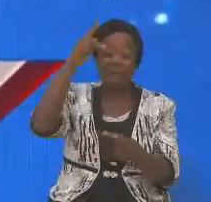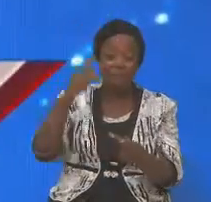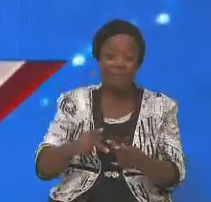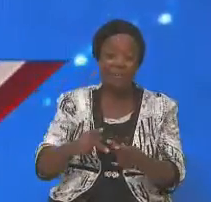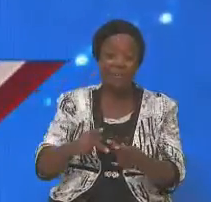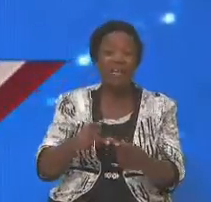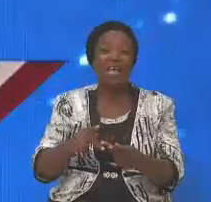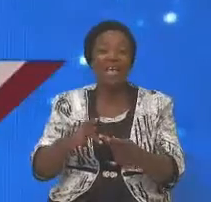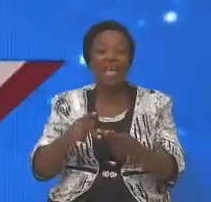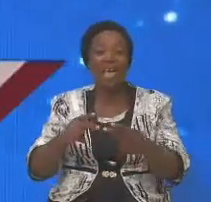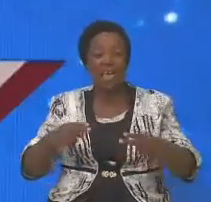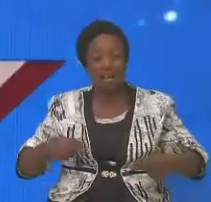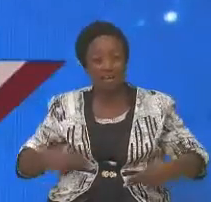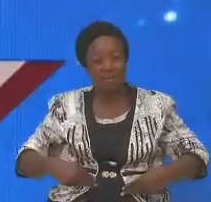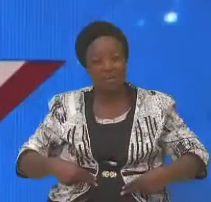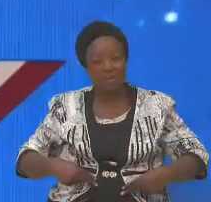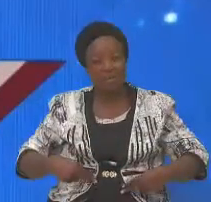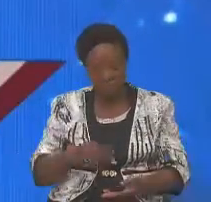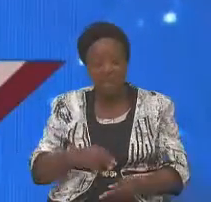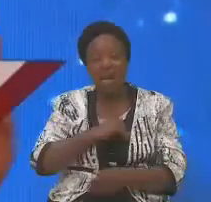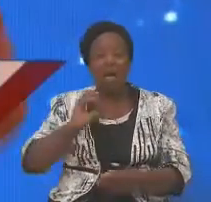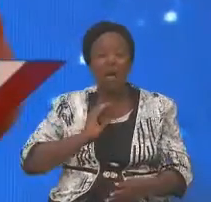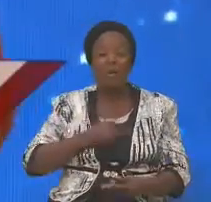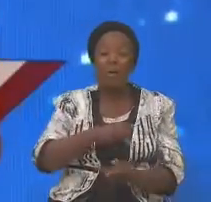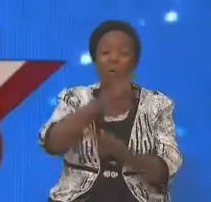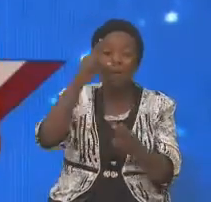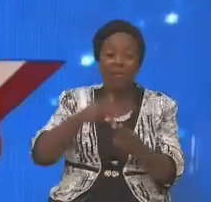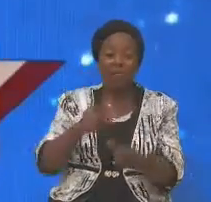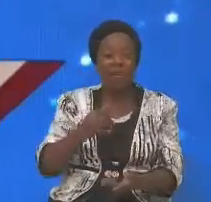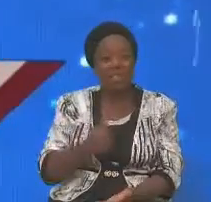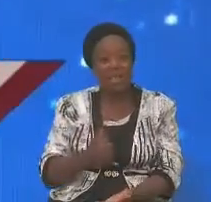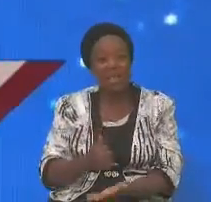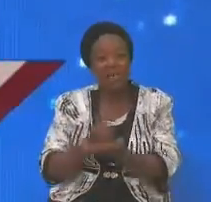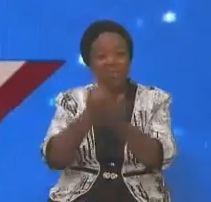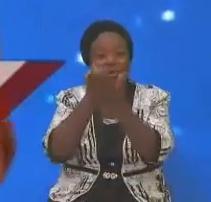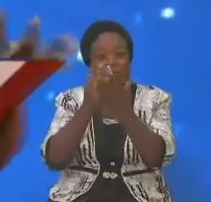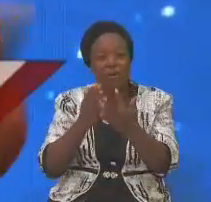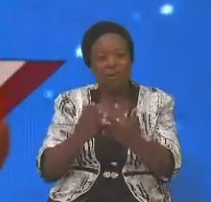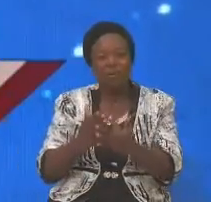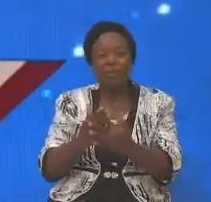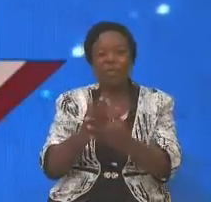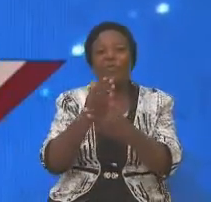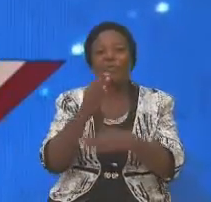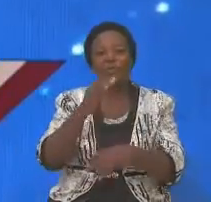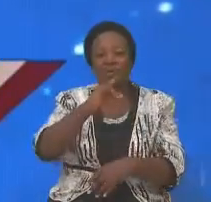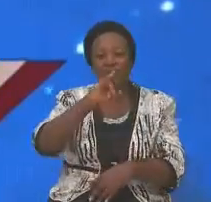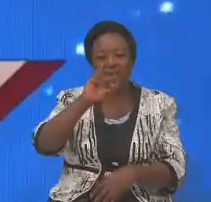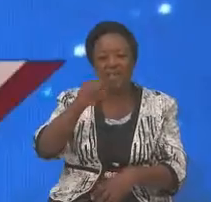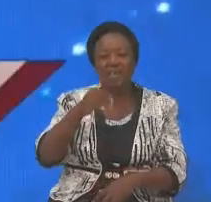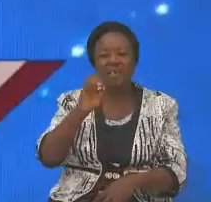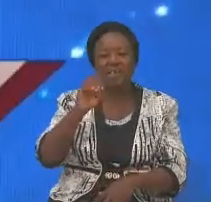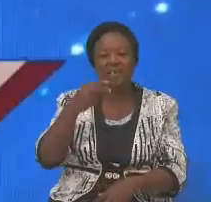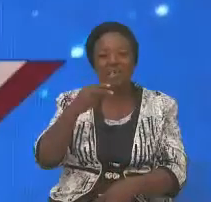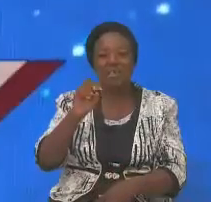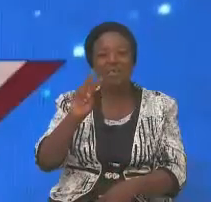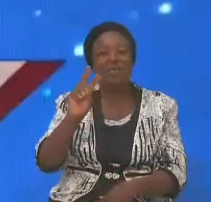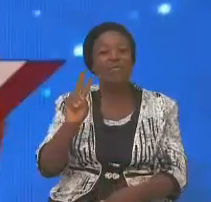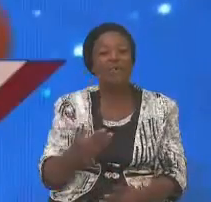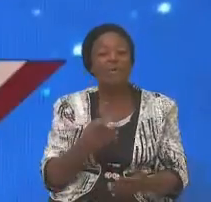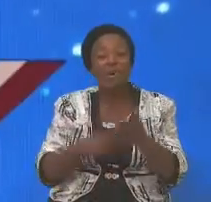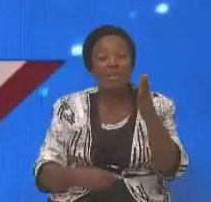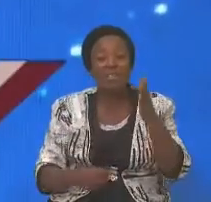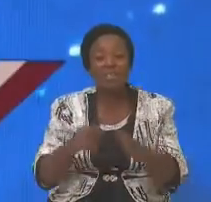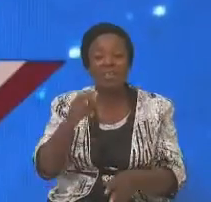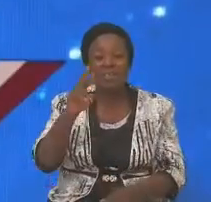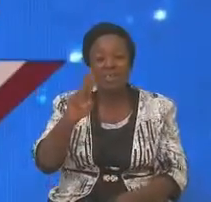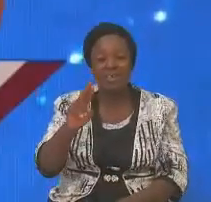from Jehovah Rapha. Our perfect health through Jehovah Rapha.